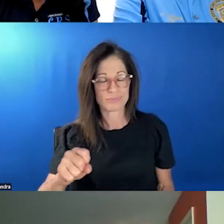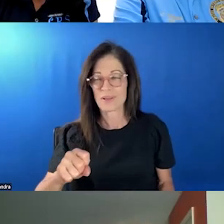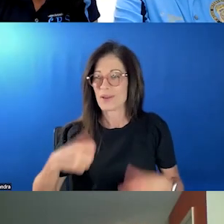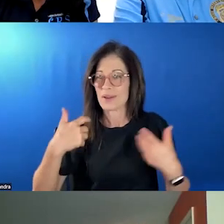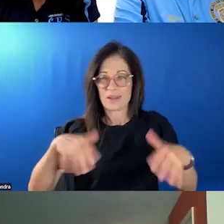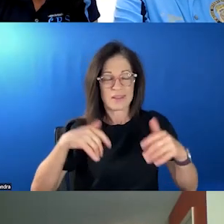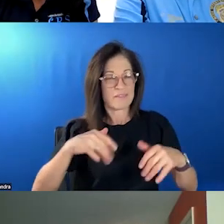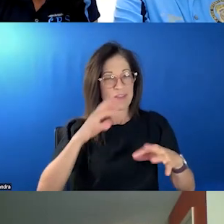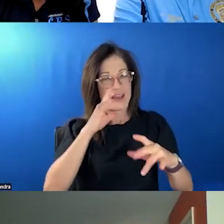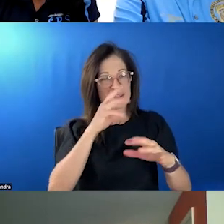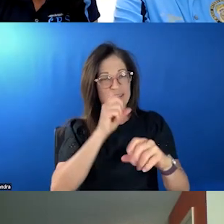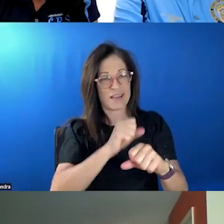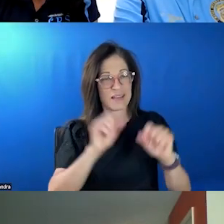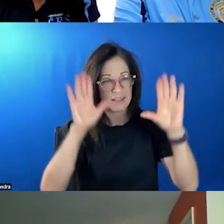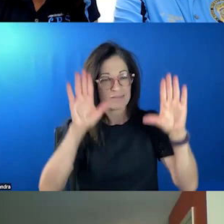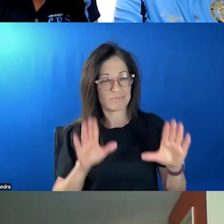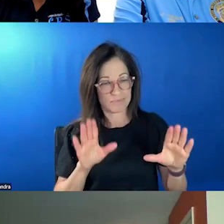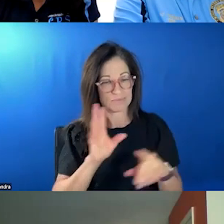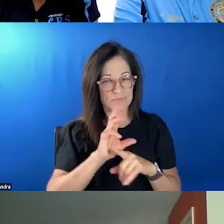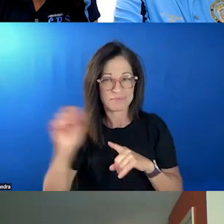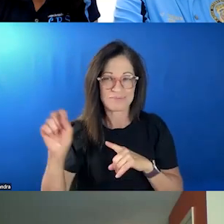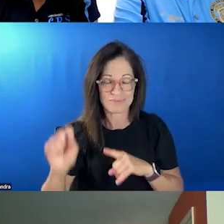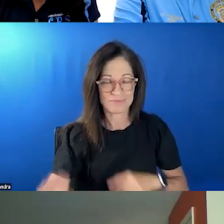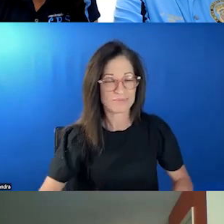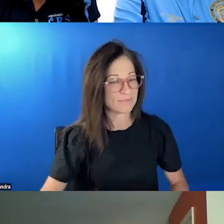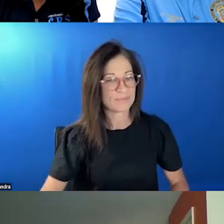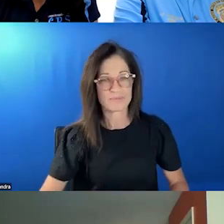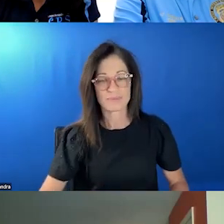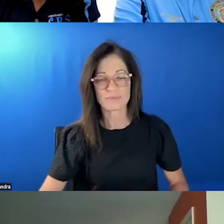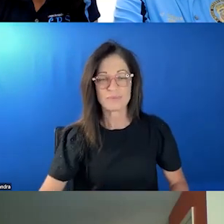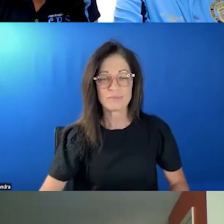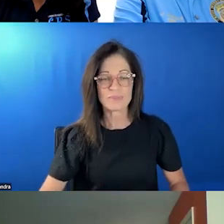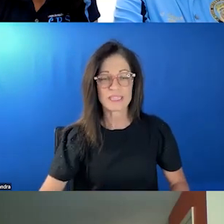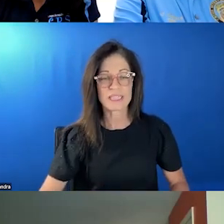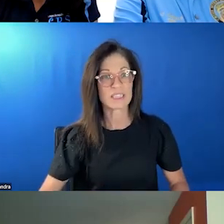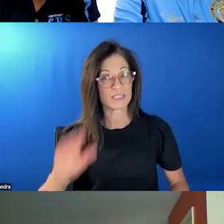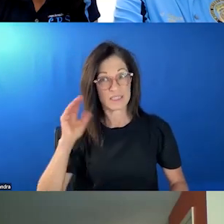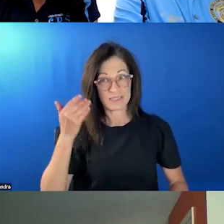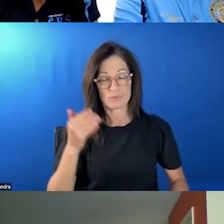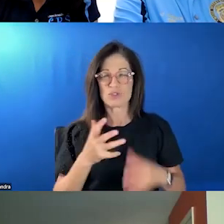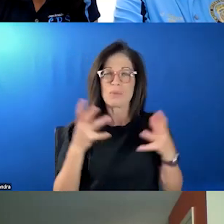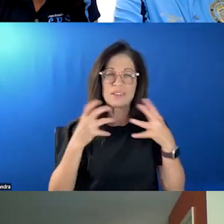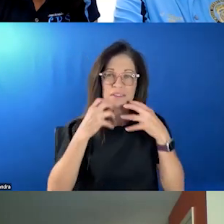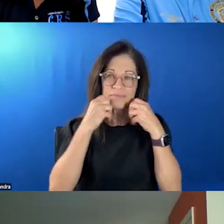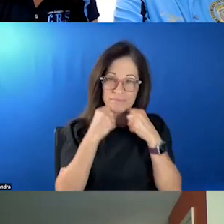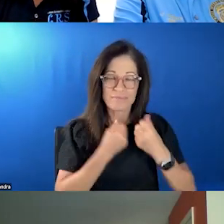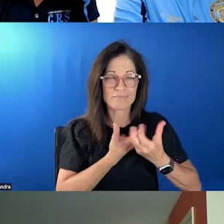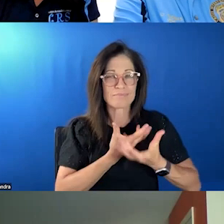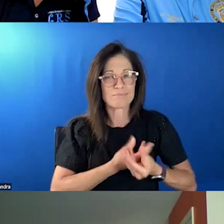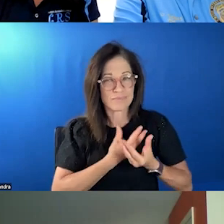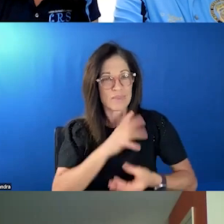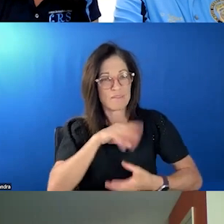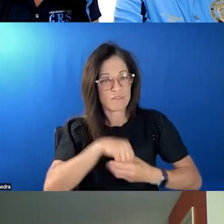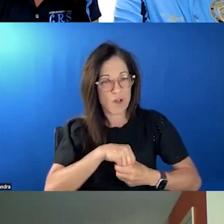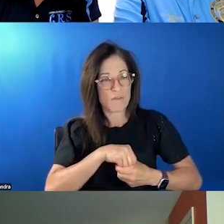fascinating. It just seems like there's so much caring involved about the